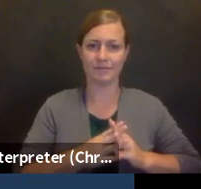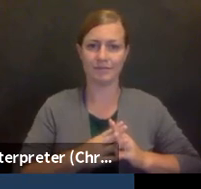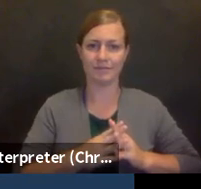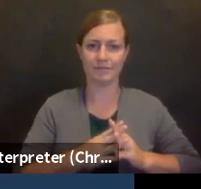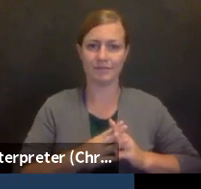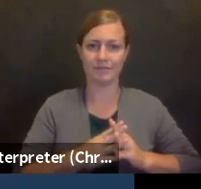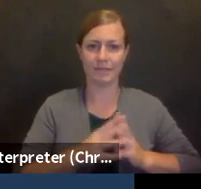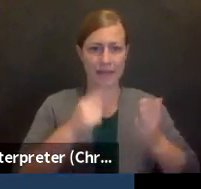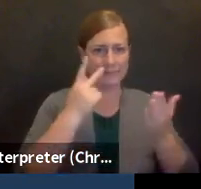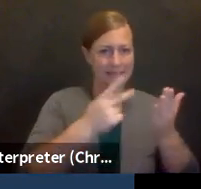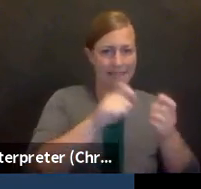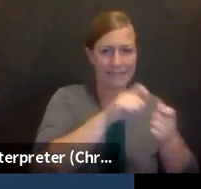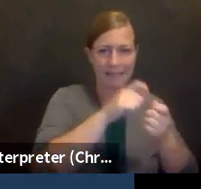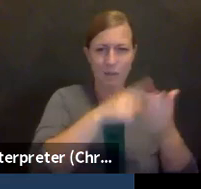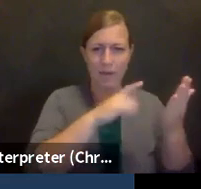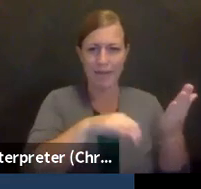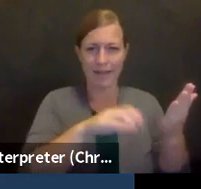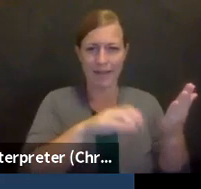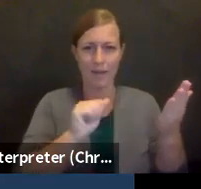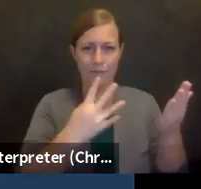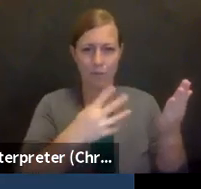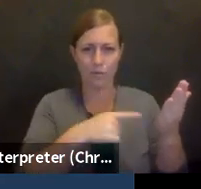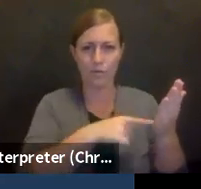Seeing exactly what it says.